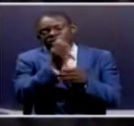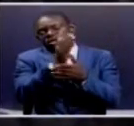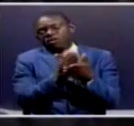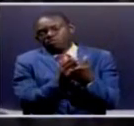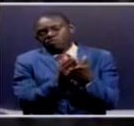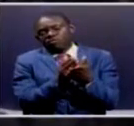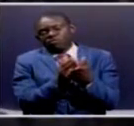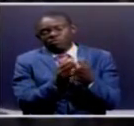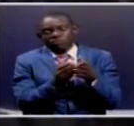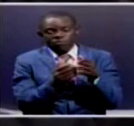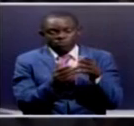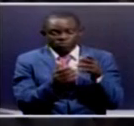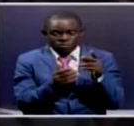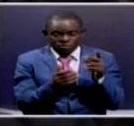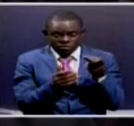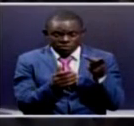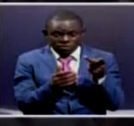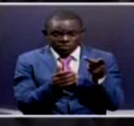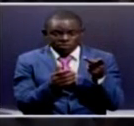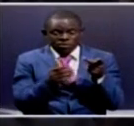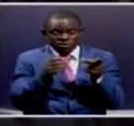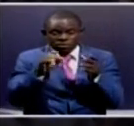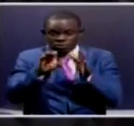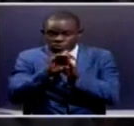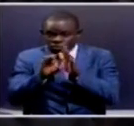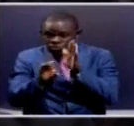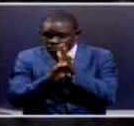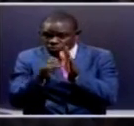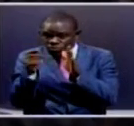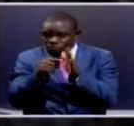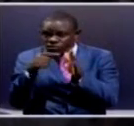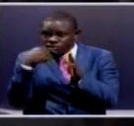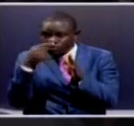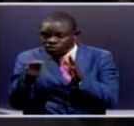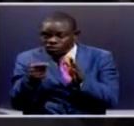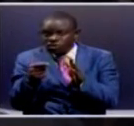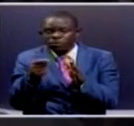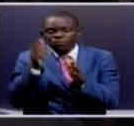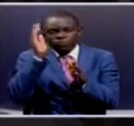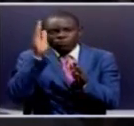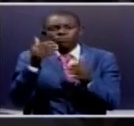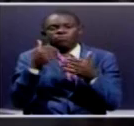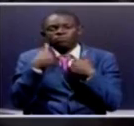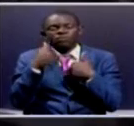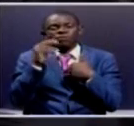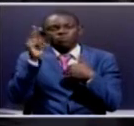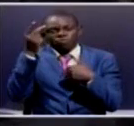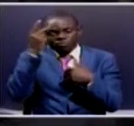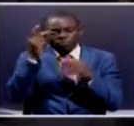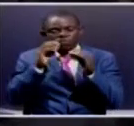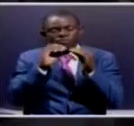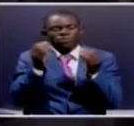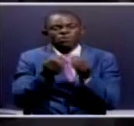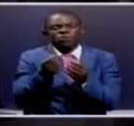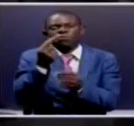the Constitution, which provided that there shall be only one political party, and at the time it was UNIP. So we said, because of